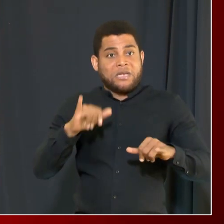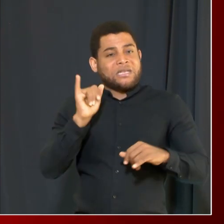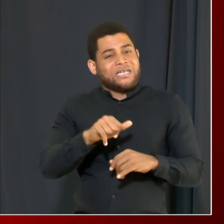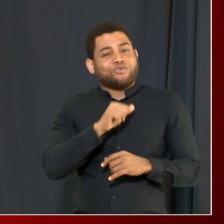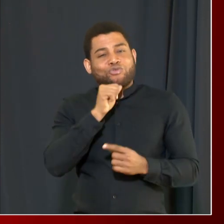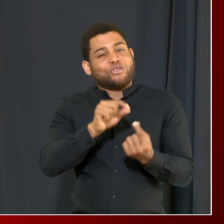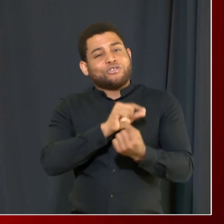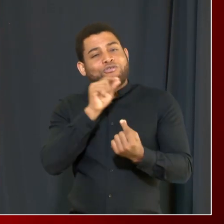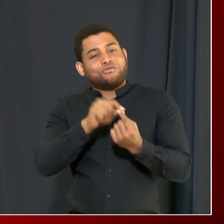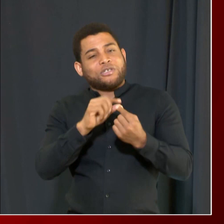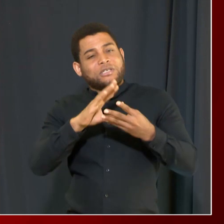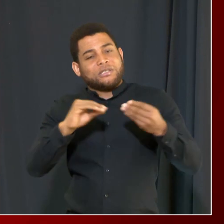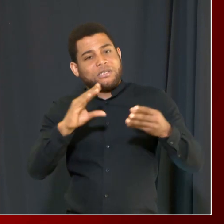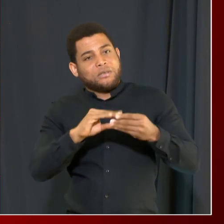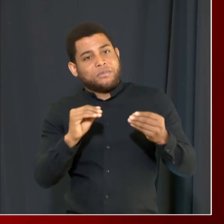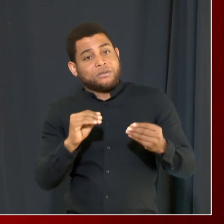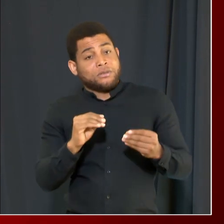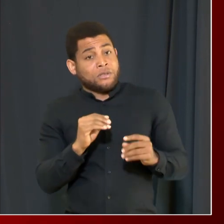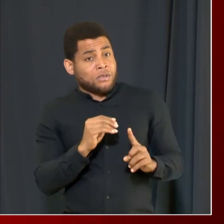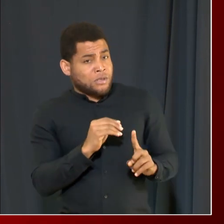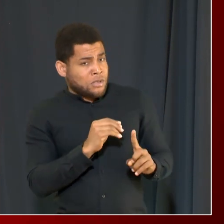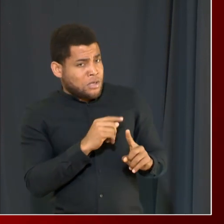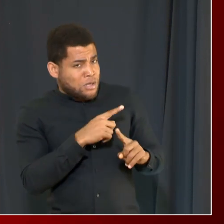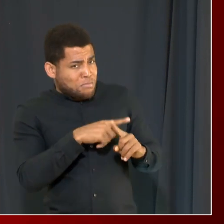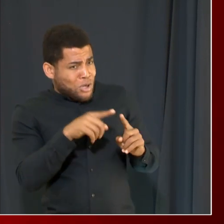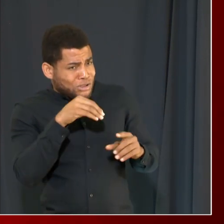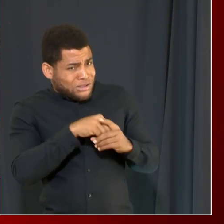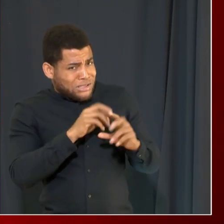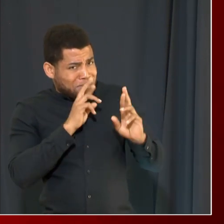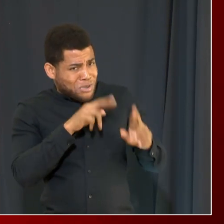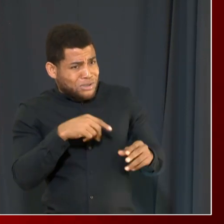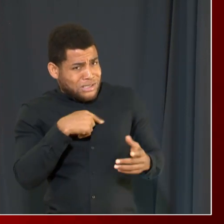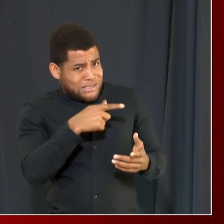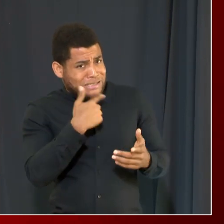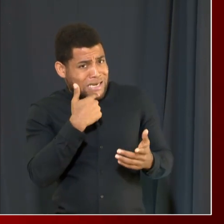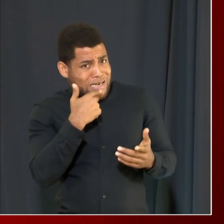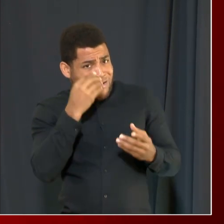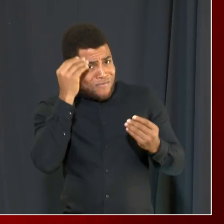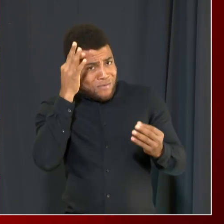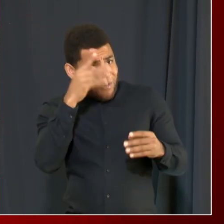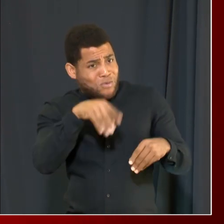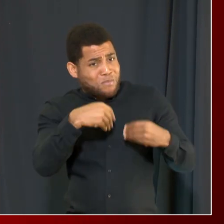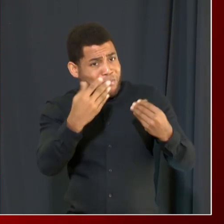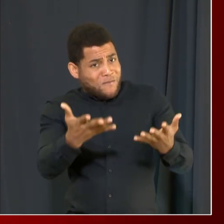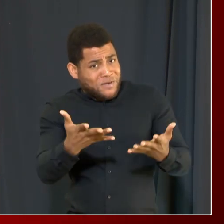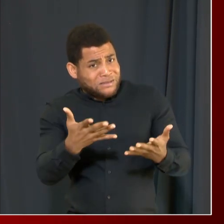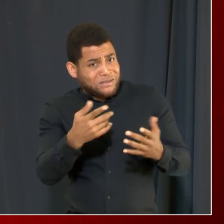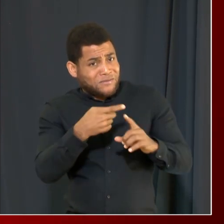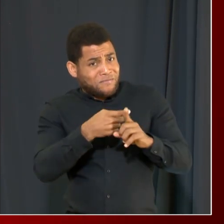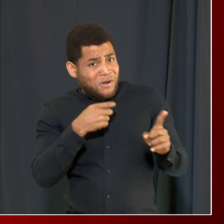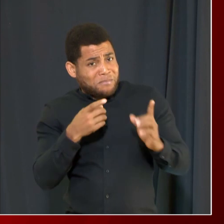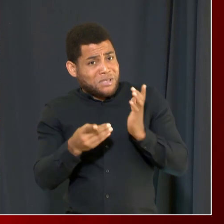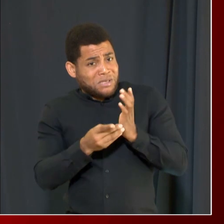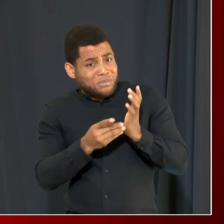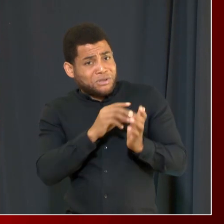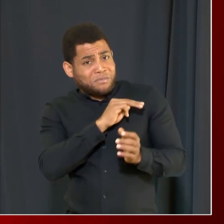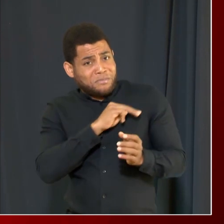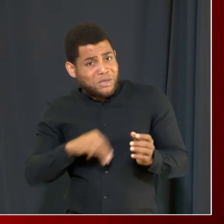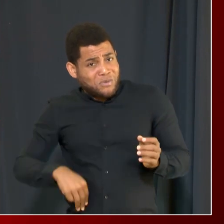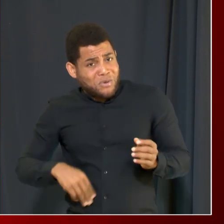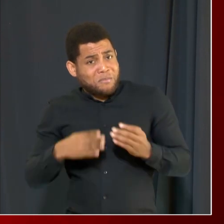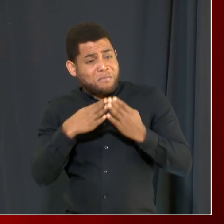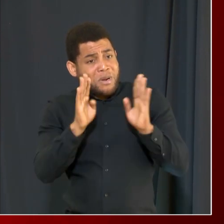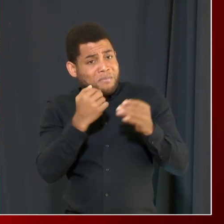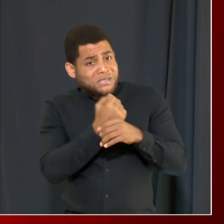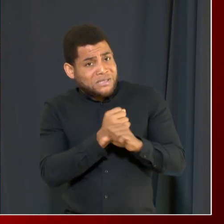I mean, it's in the report saying that the data that's being provided from the Deputy Mayor for Public Safety's office to the council